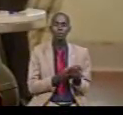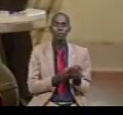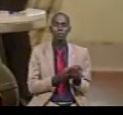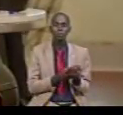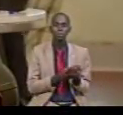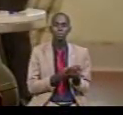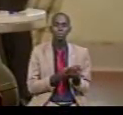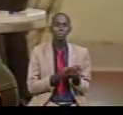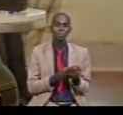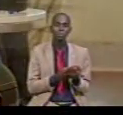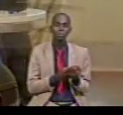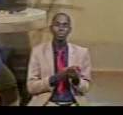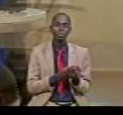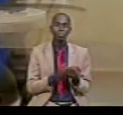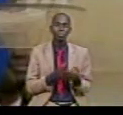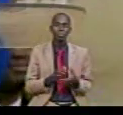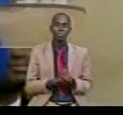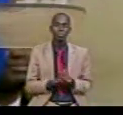work.